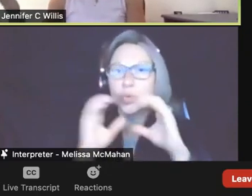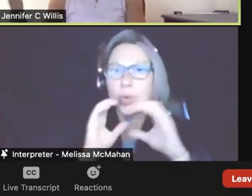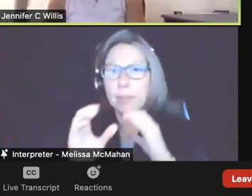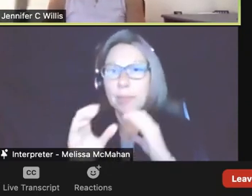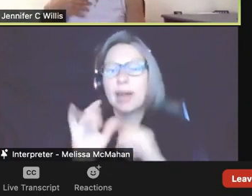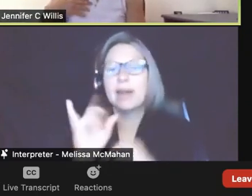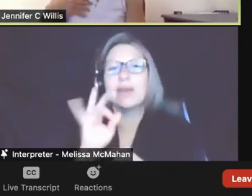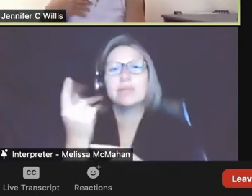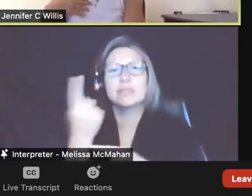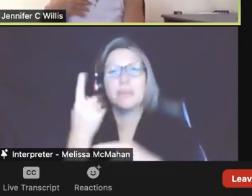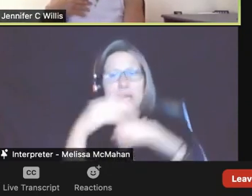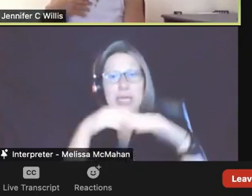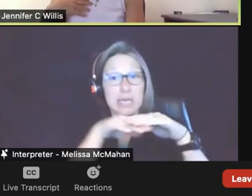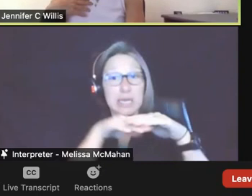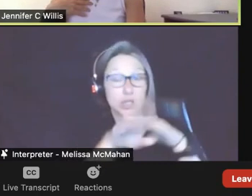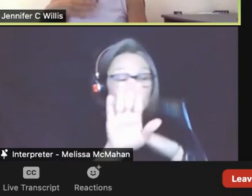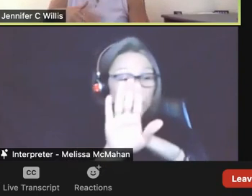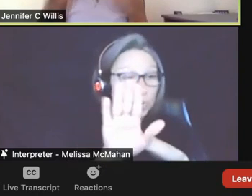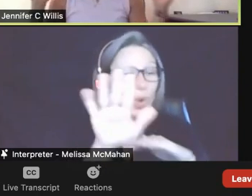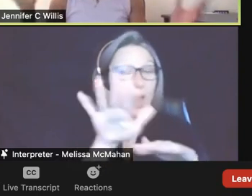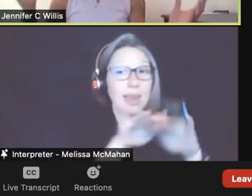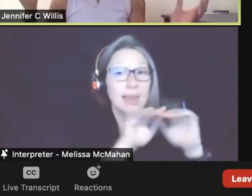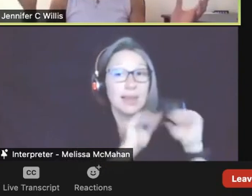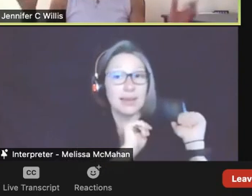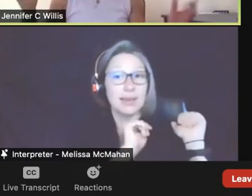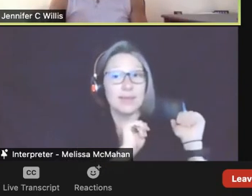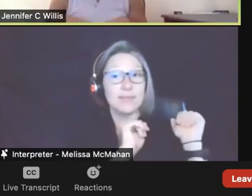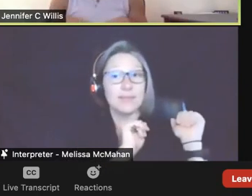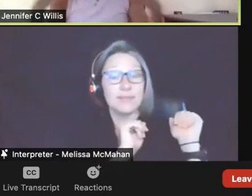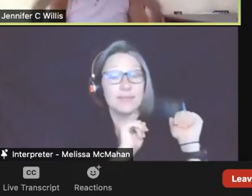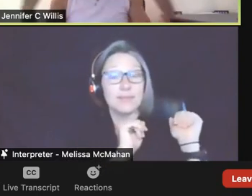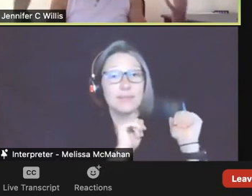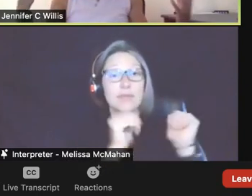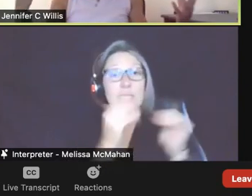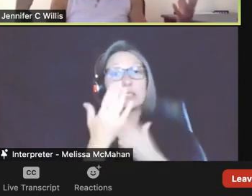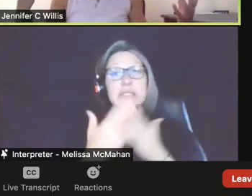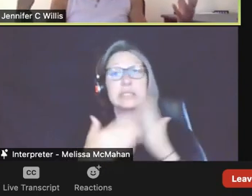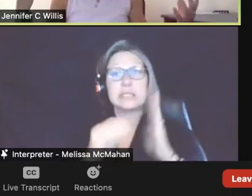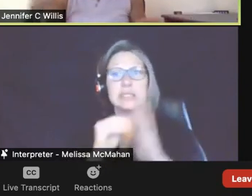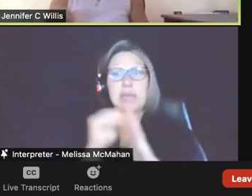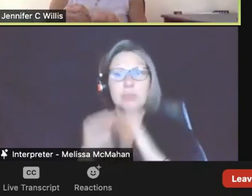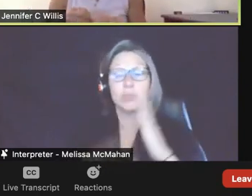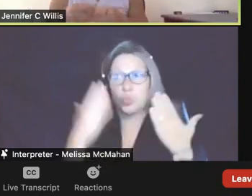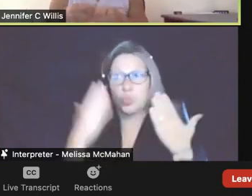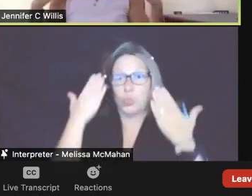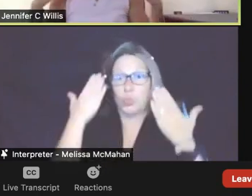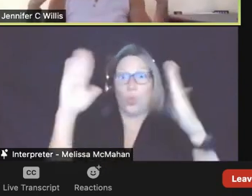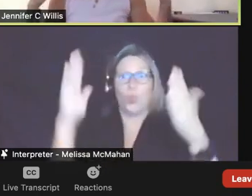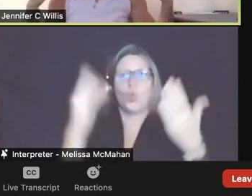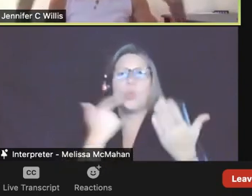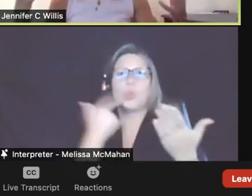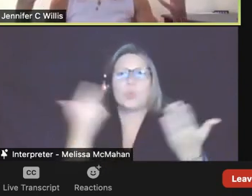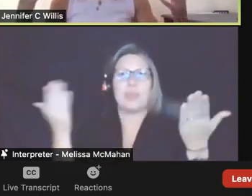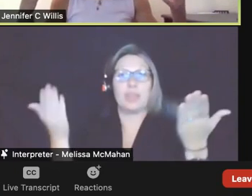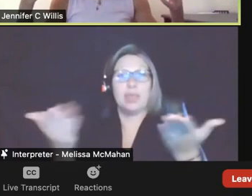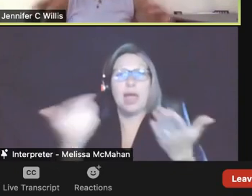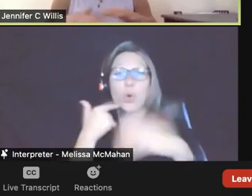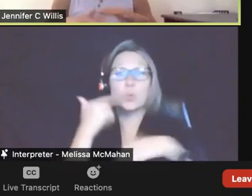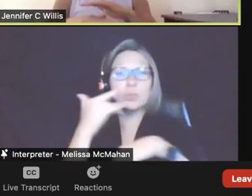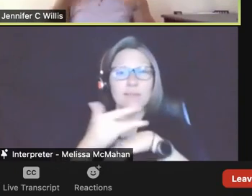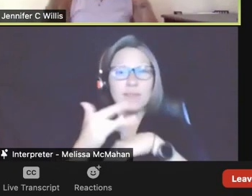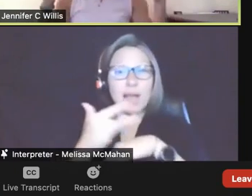leave, for some students, it might be that complete unawareness of who is there and available to them, or it might be complete